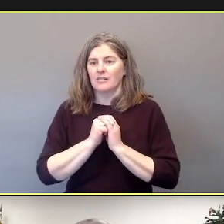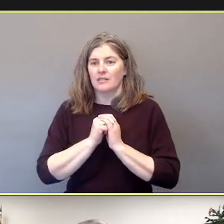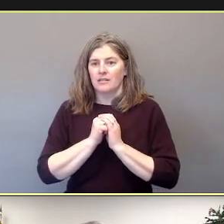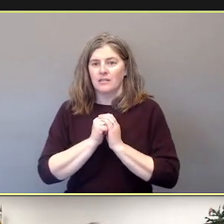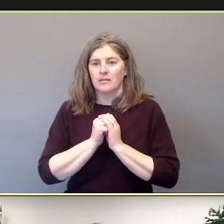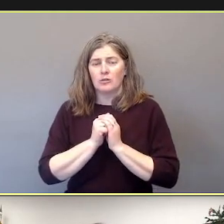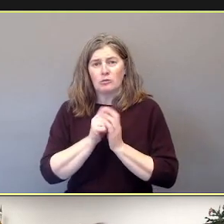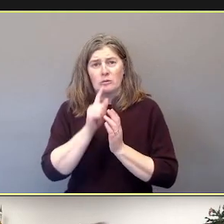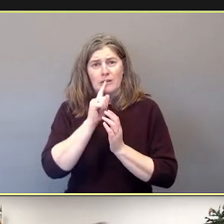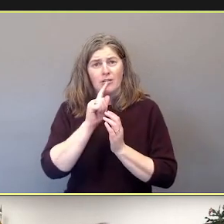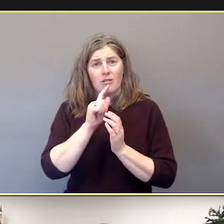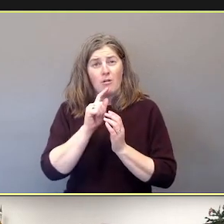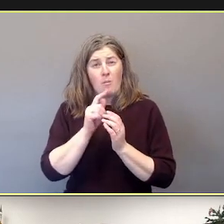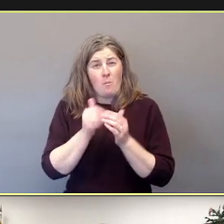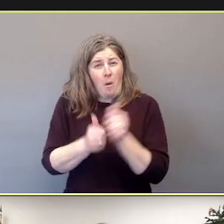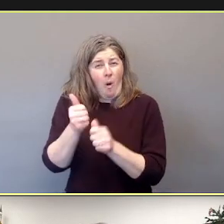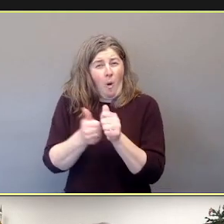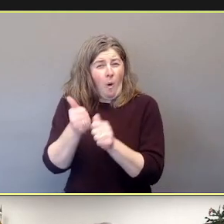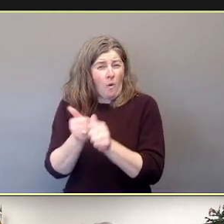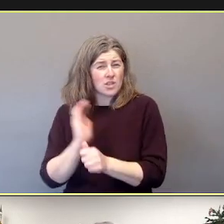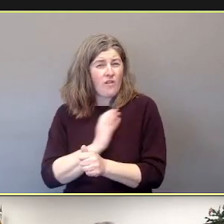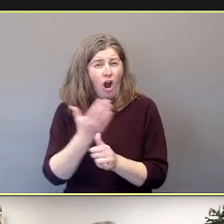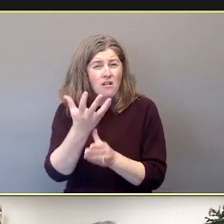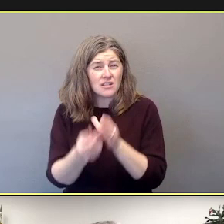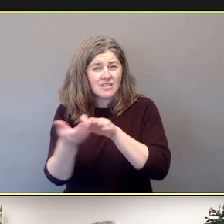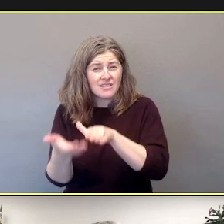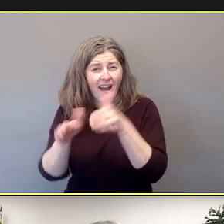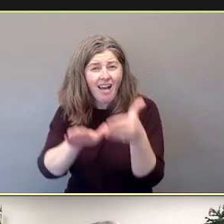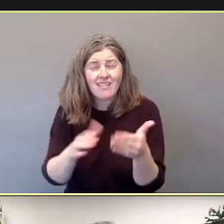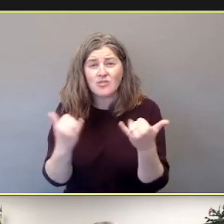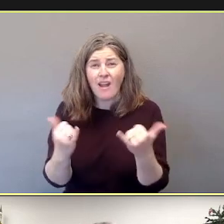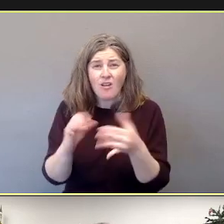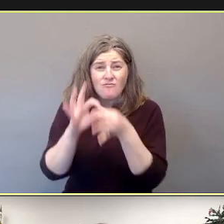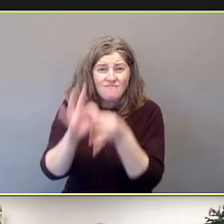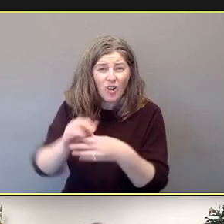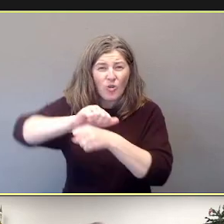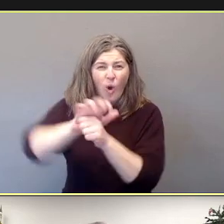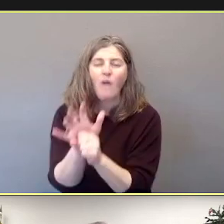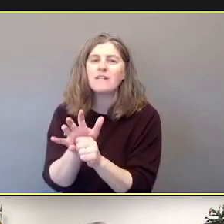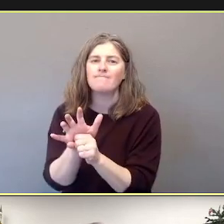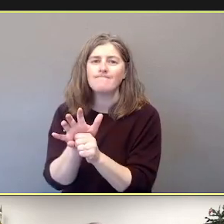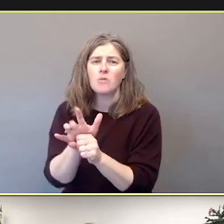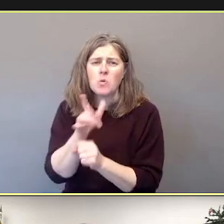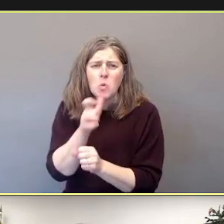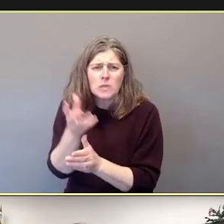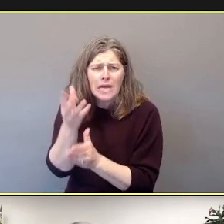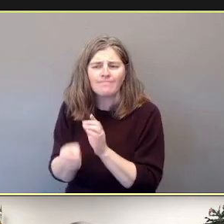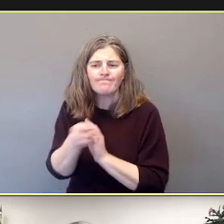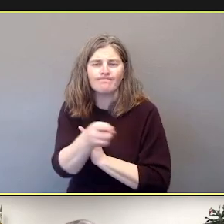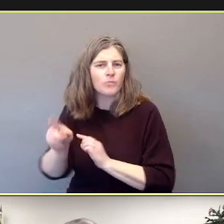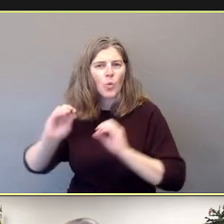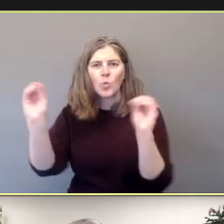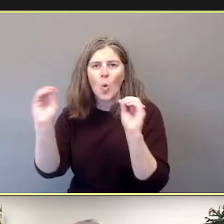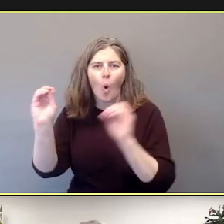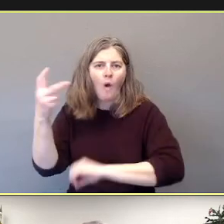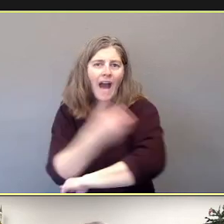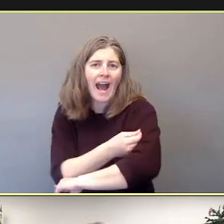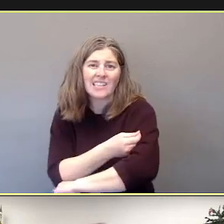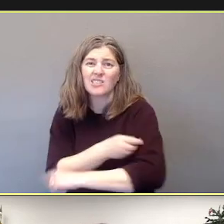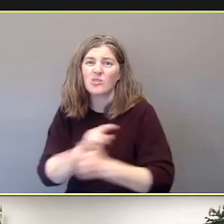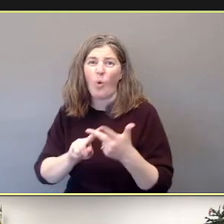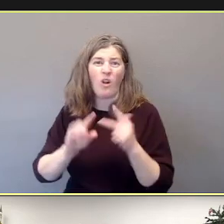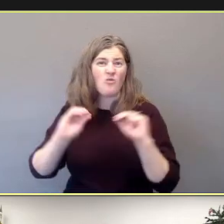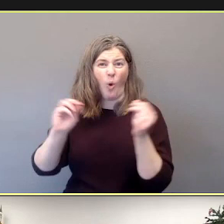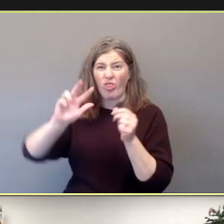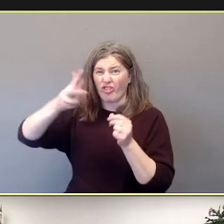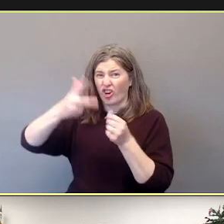almost all of our deaths these days from COVID are in unvaccinated or particularly in unboosted individuals.